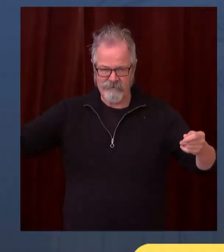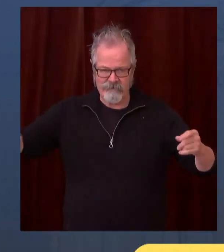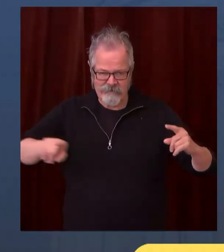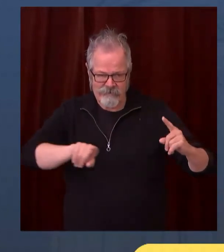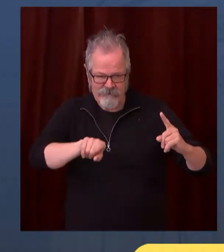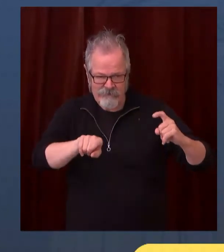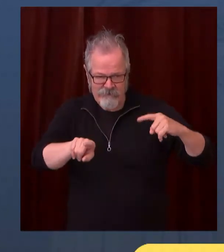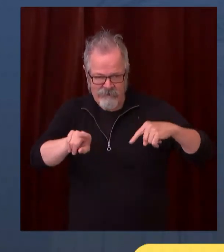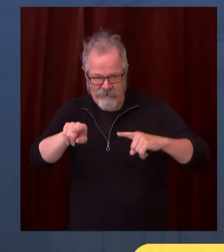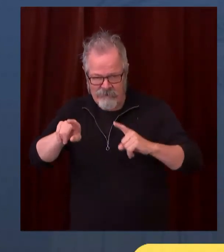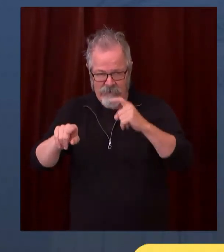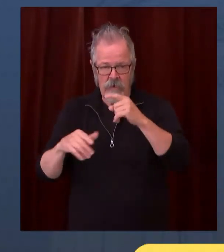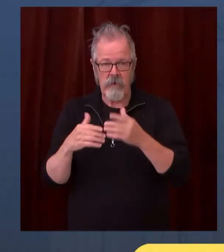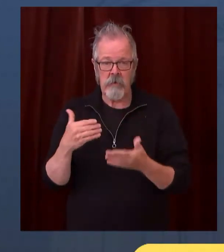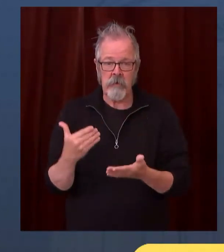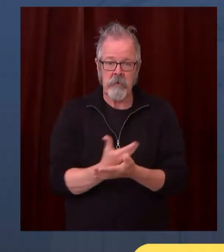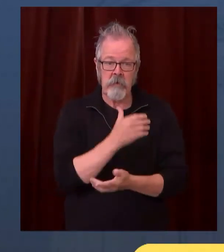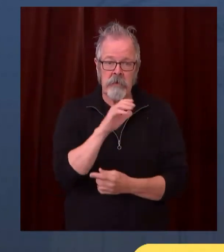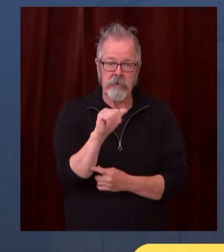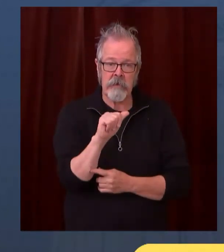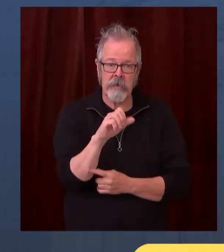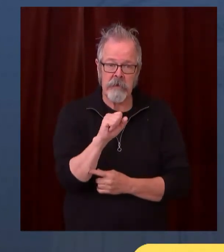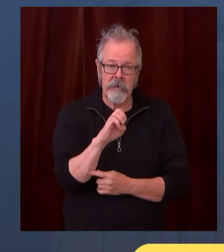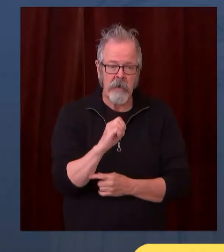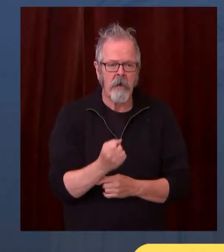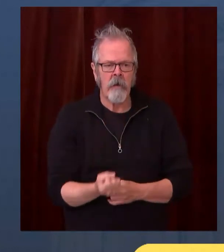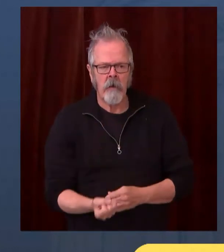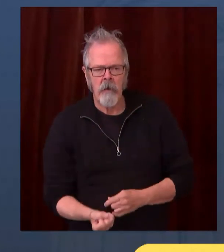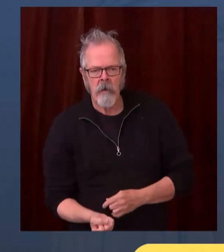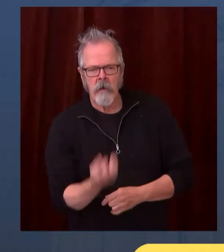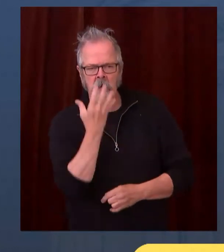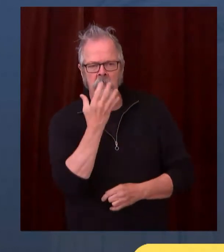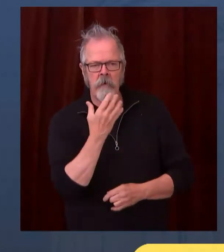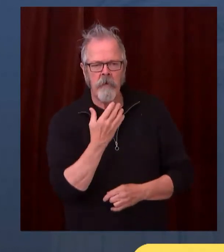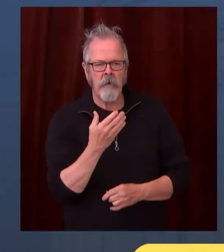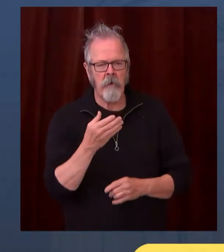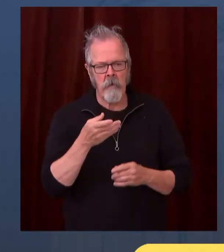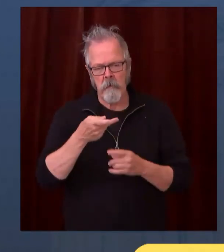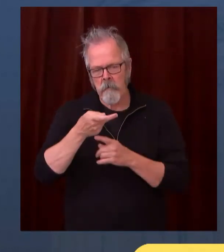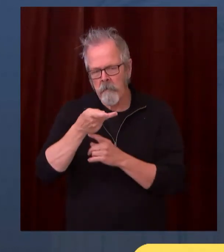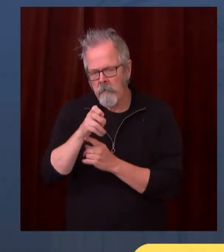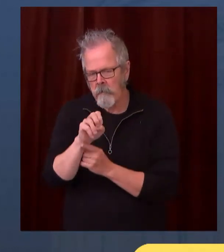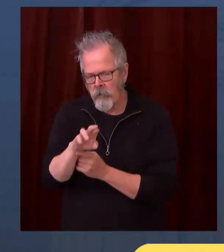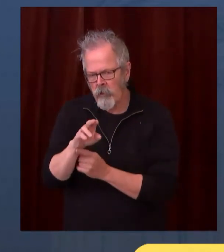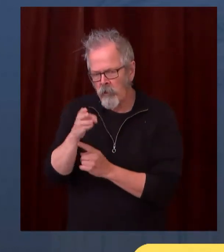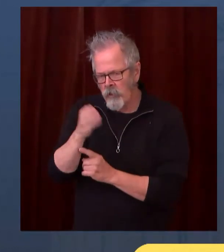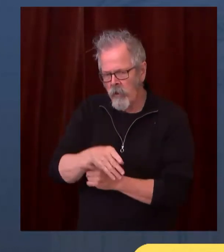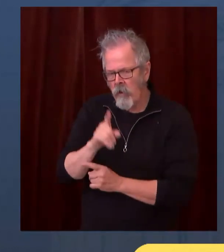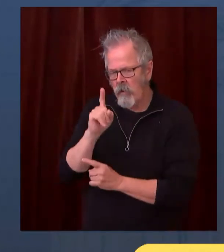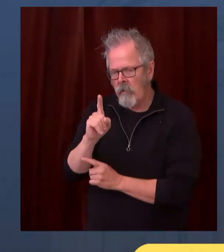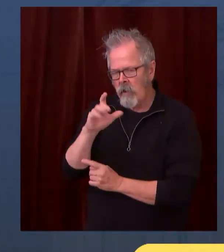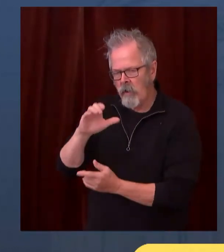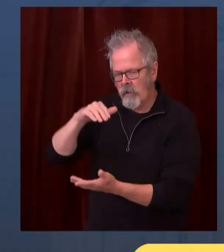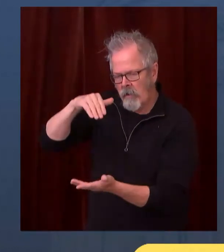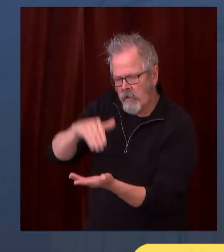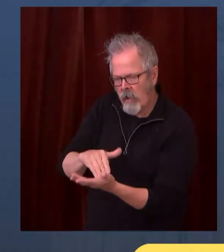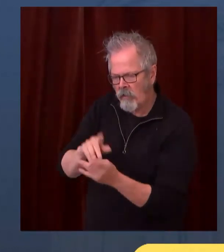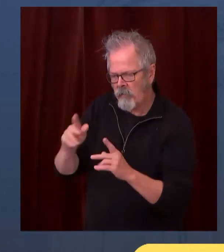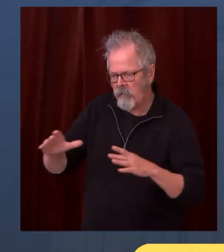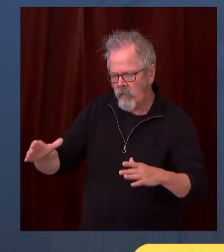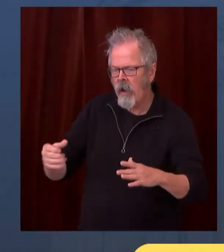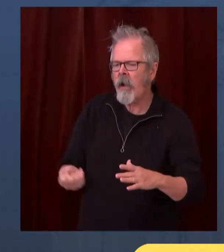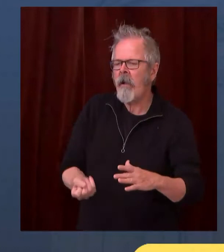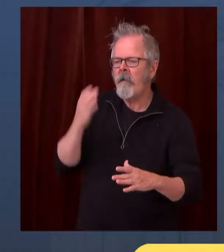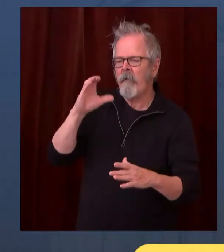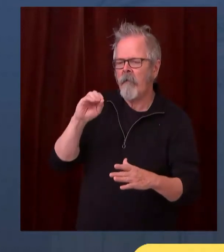infections on a daily basis per 100,000 of population in our 50 states.